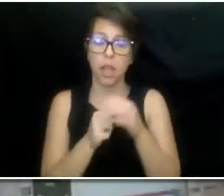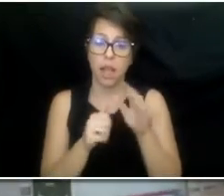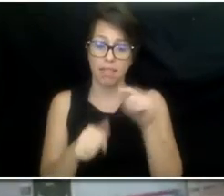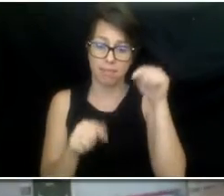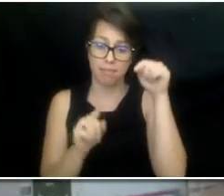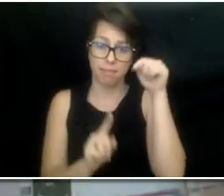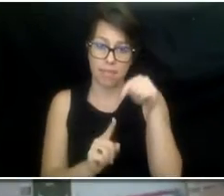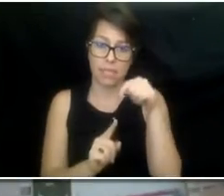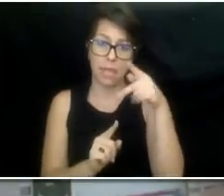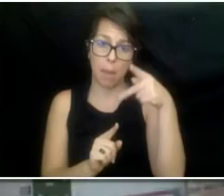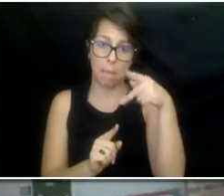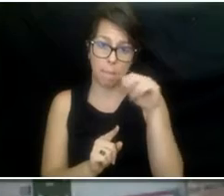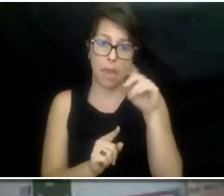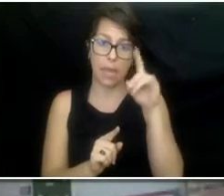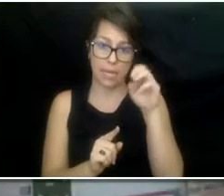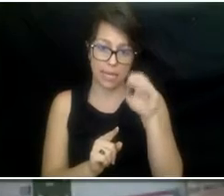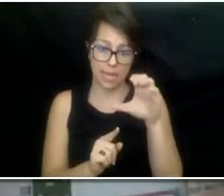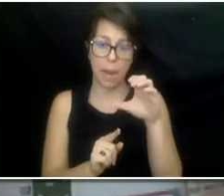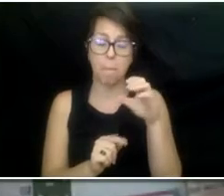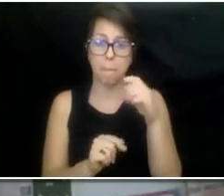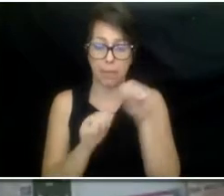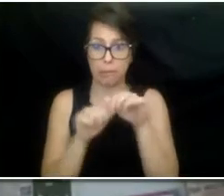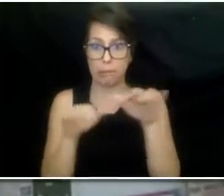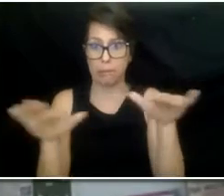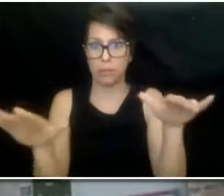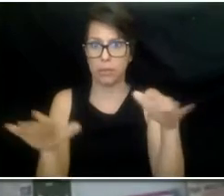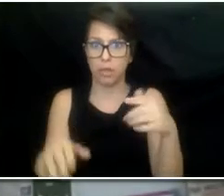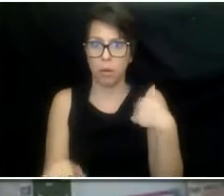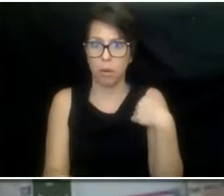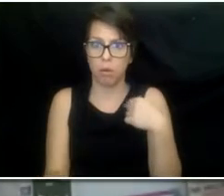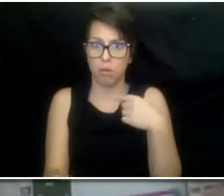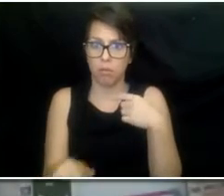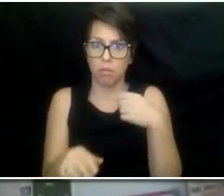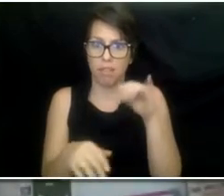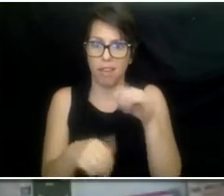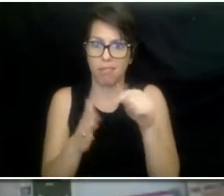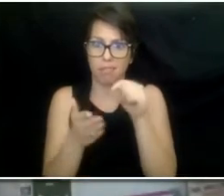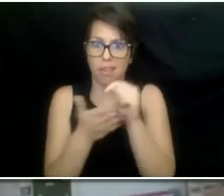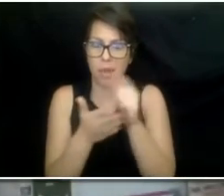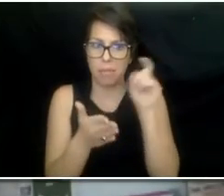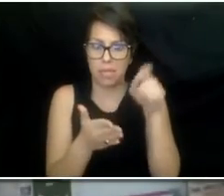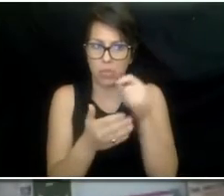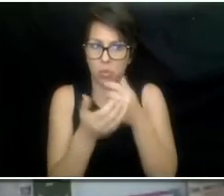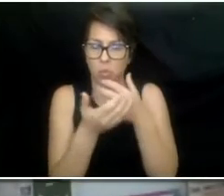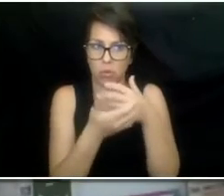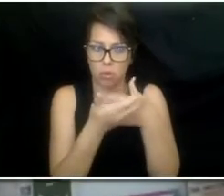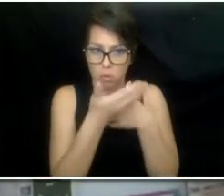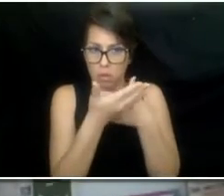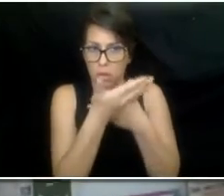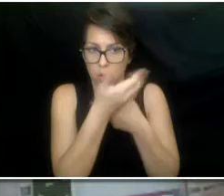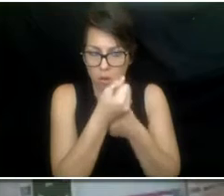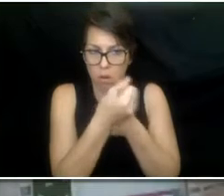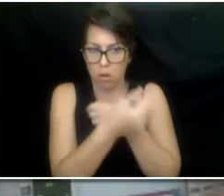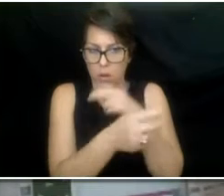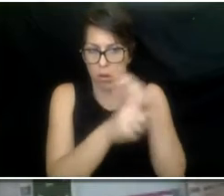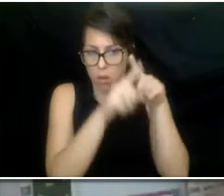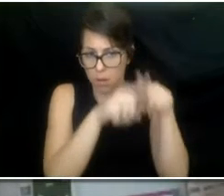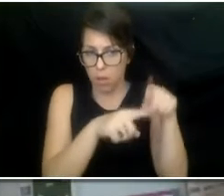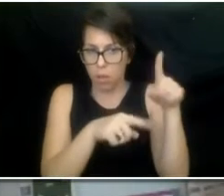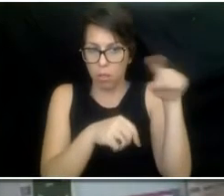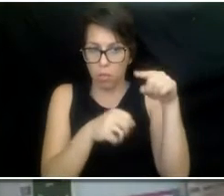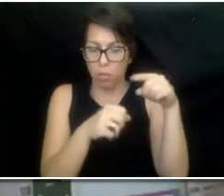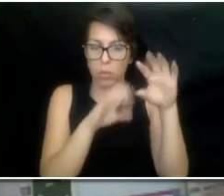today's hearing are to learn as much as possible about the current landscape of do domestic violence in New York City